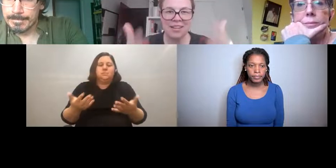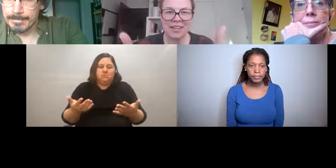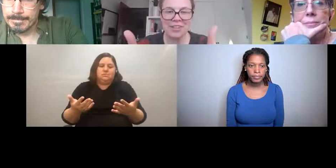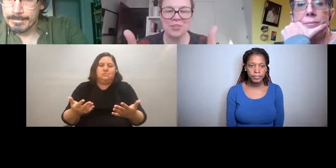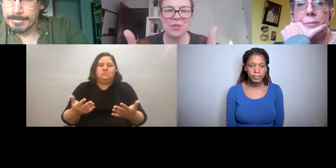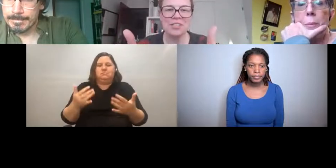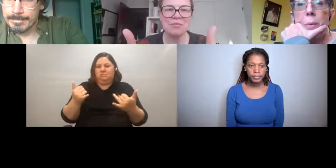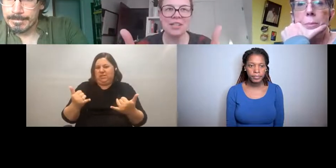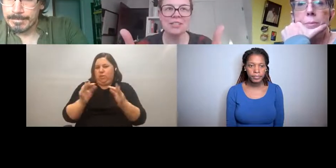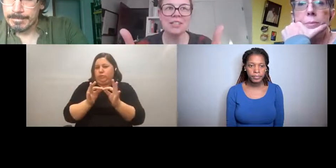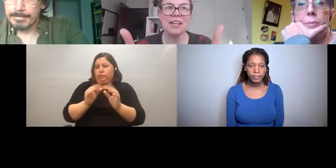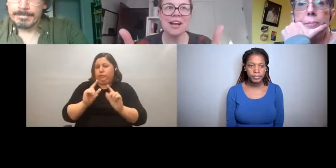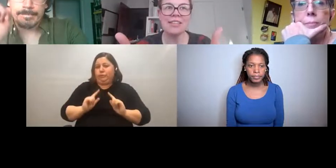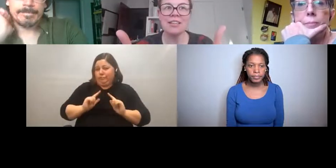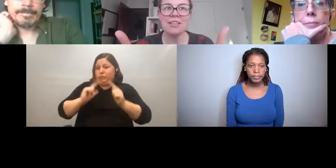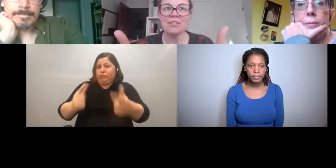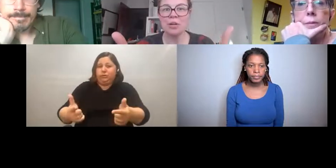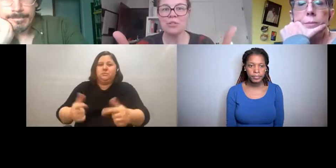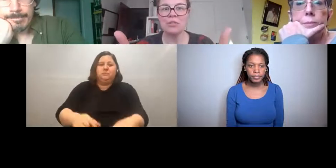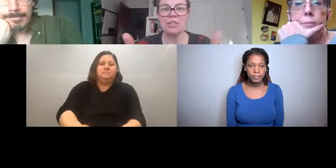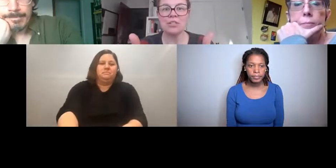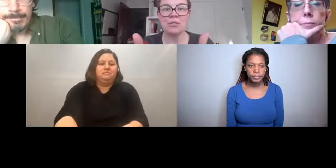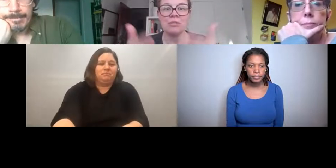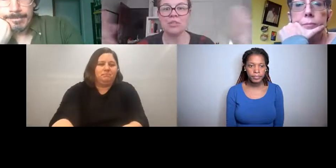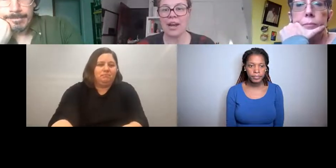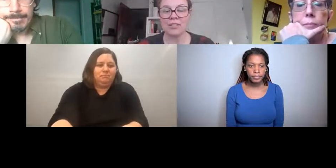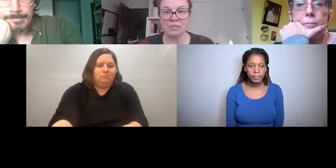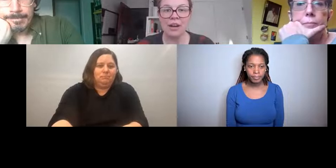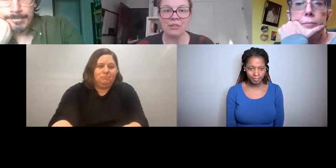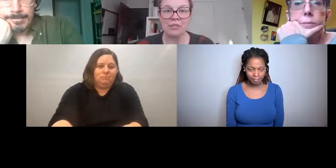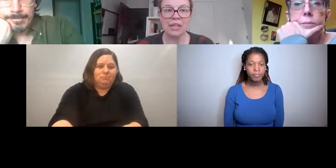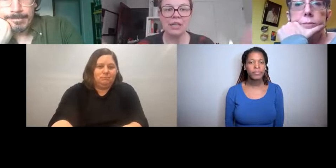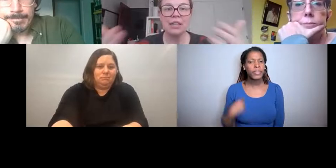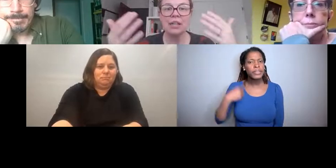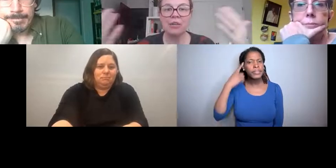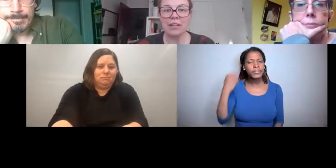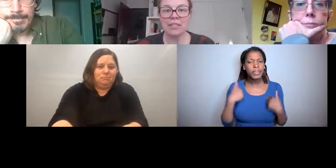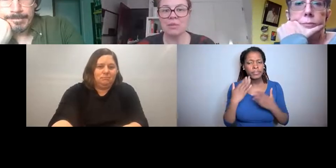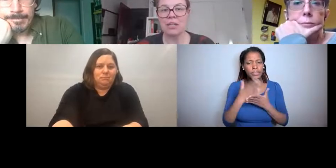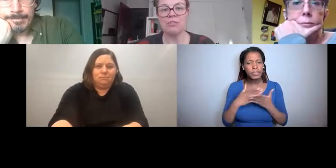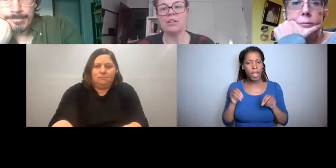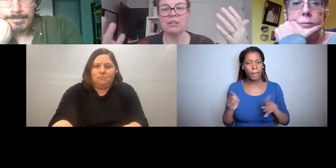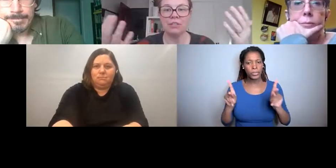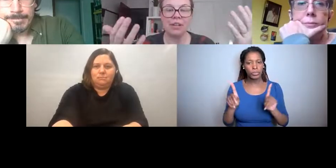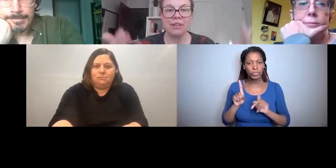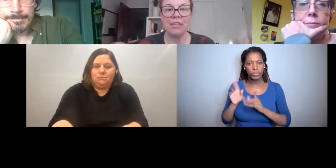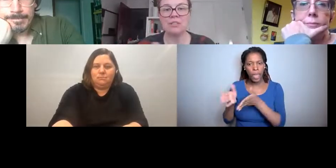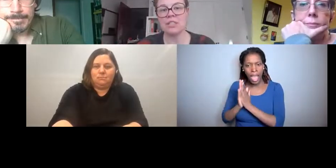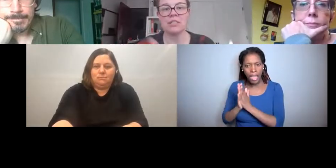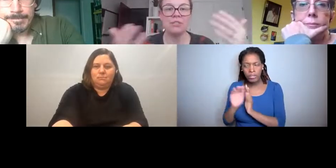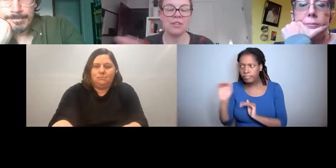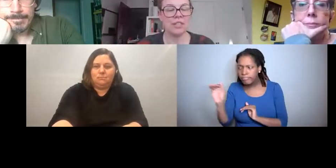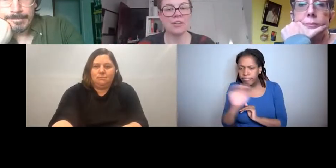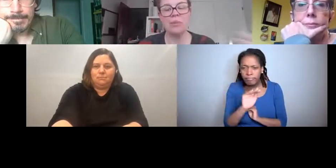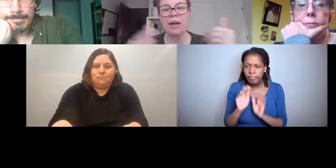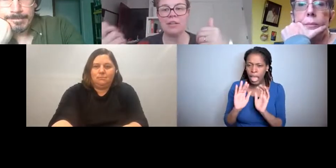me with this question because i think that there's opportunities to to ask around like how does this make you feel if if i use